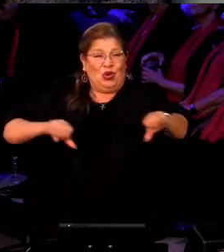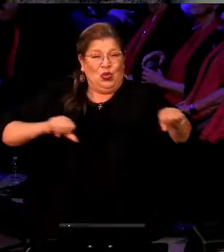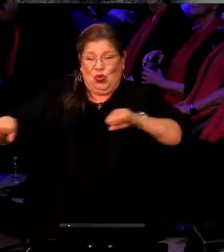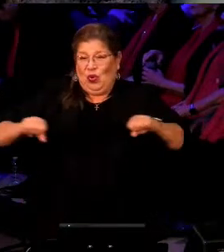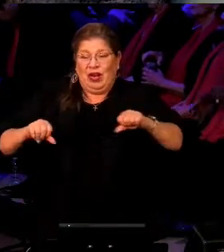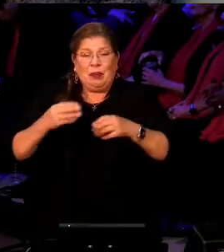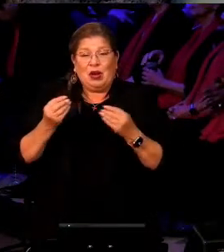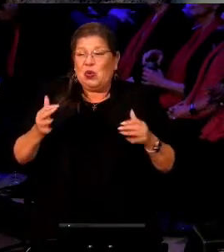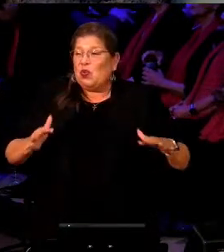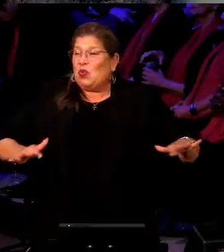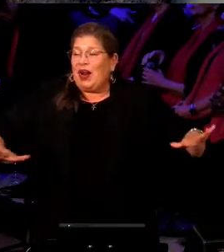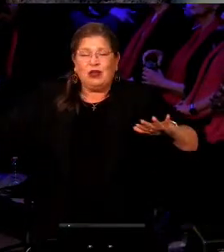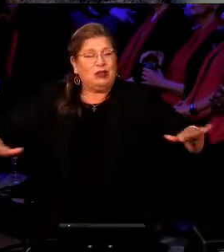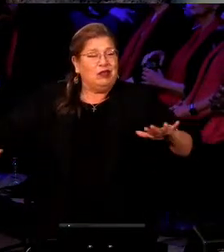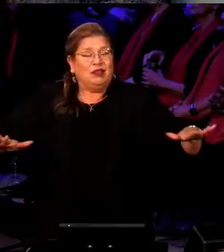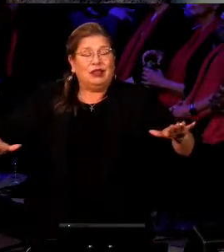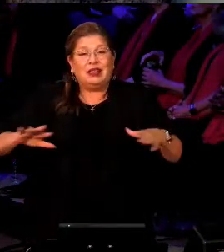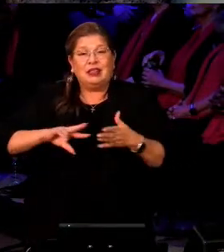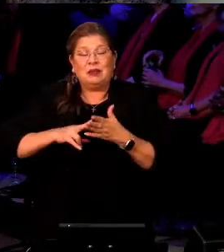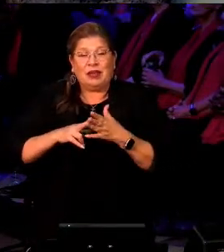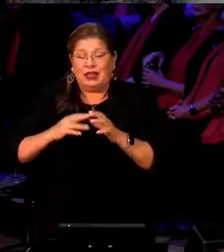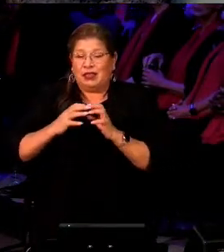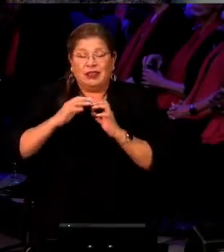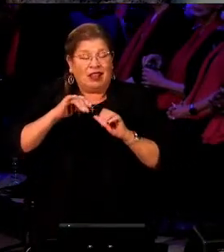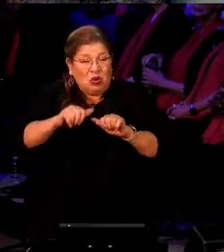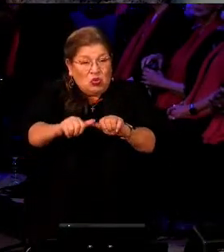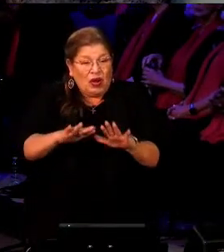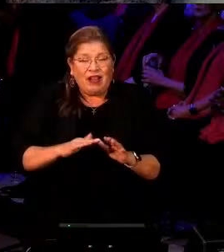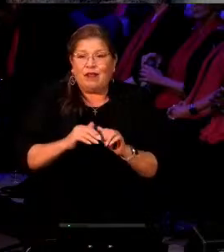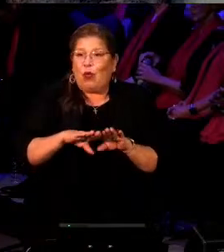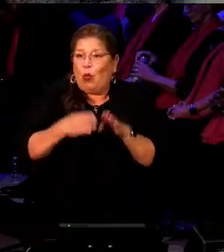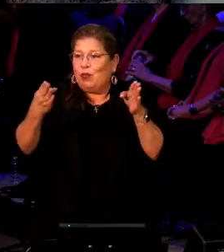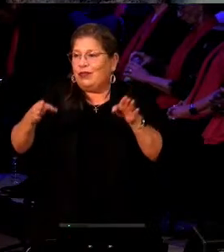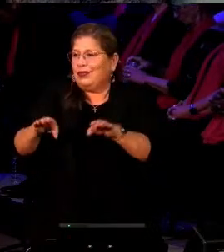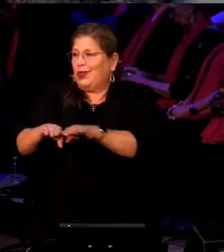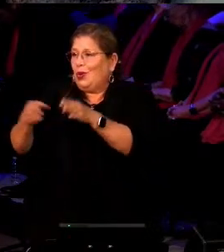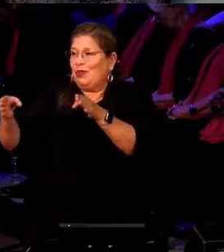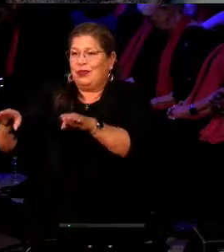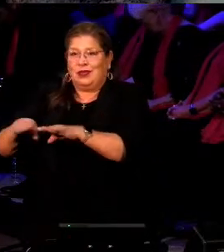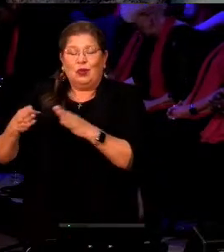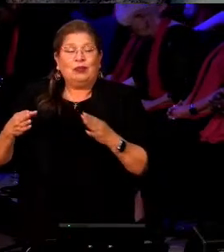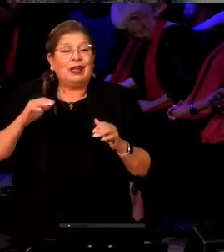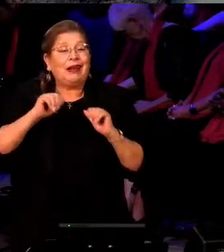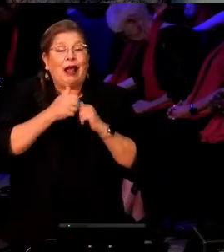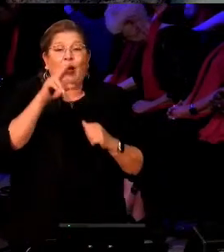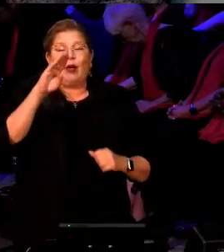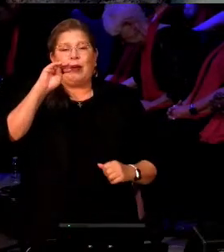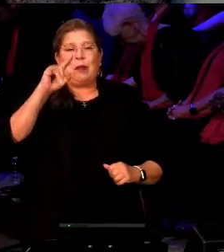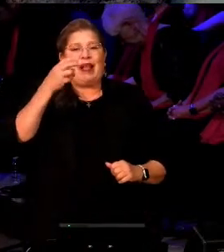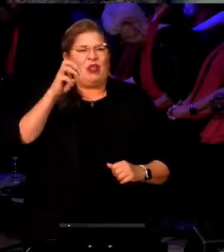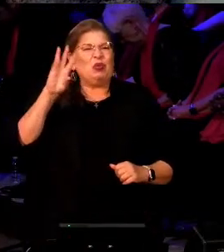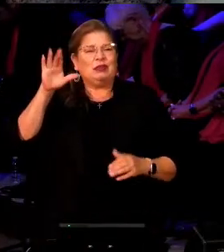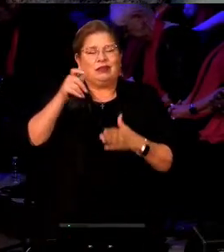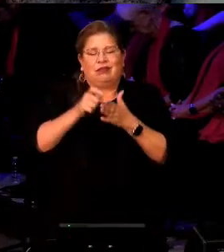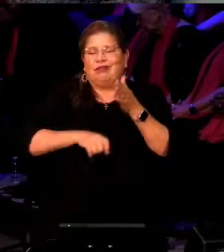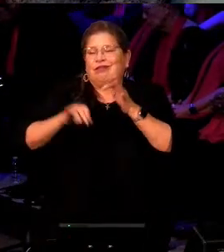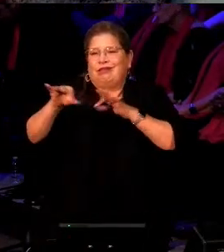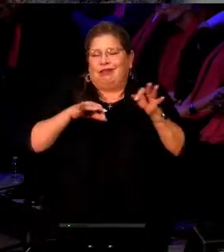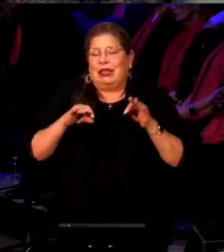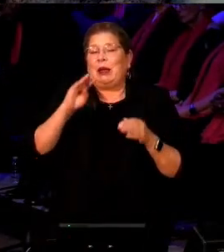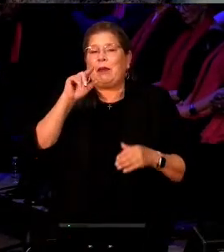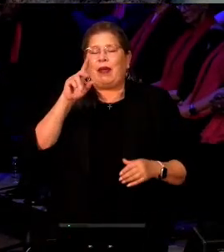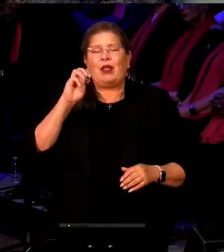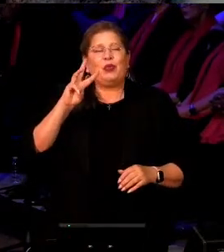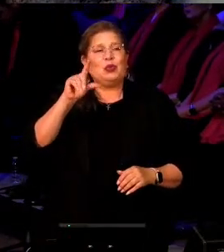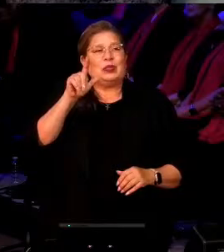the ground and splits open graves. Here's how Matthew tells it. Matthew 27,